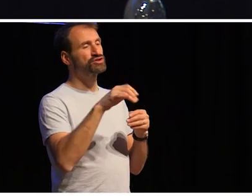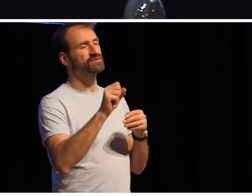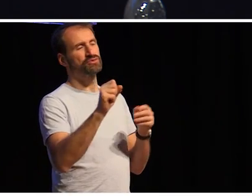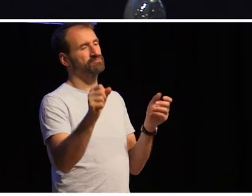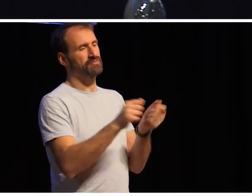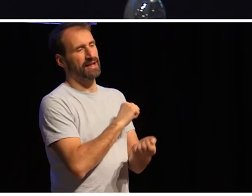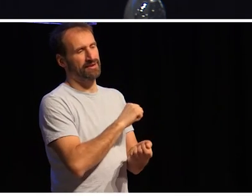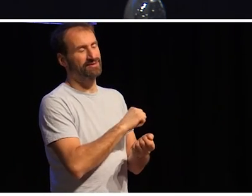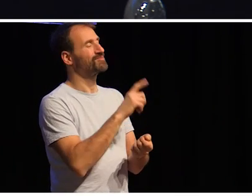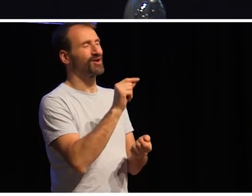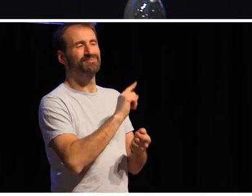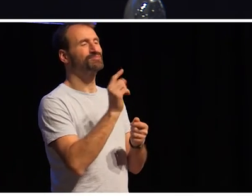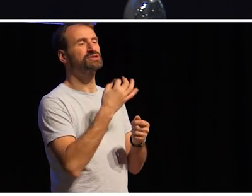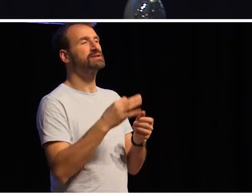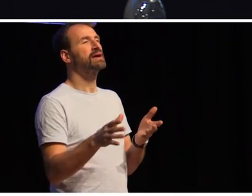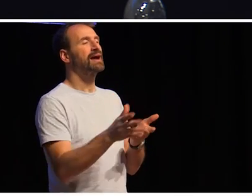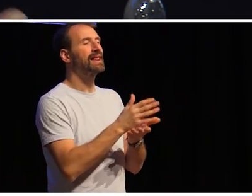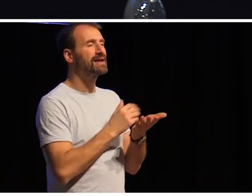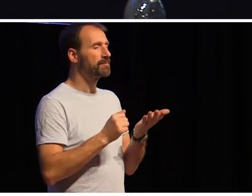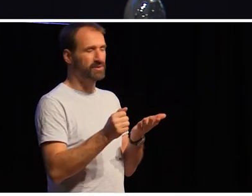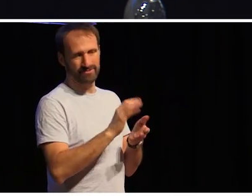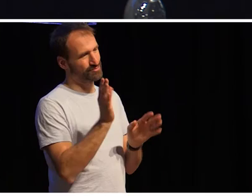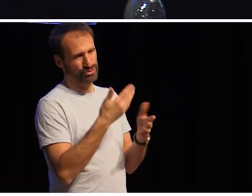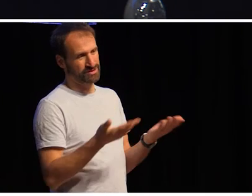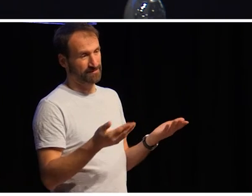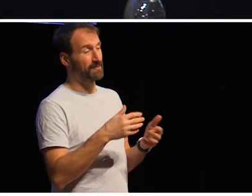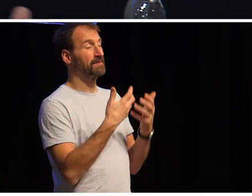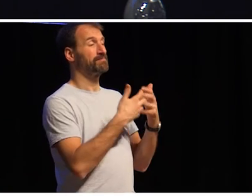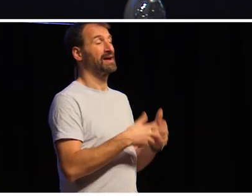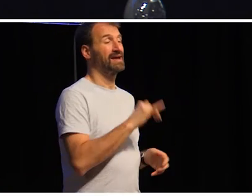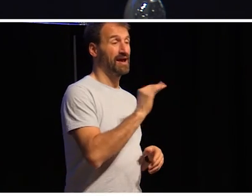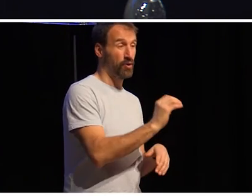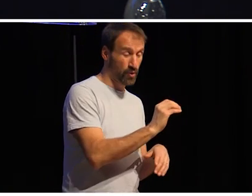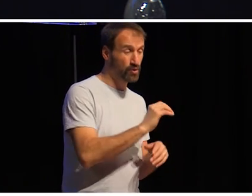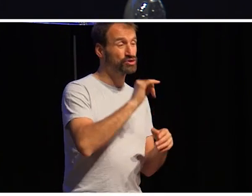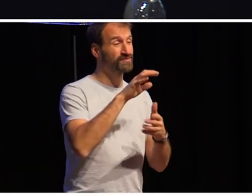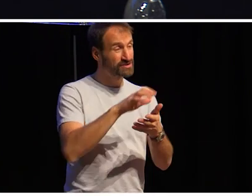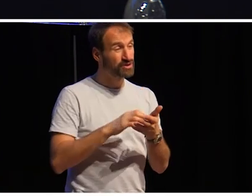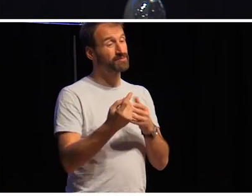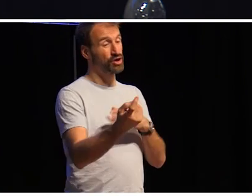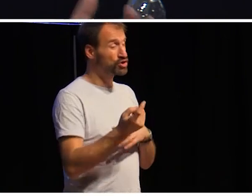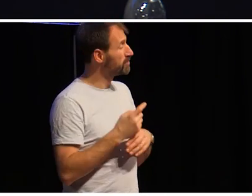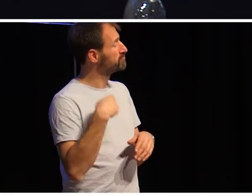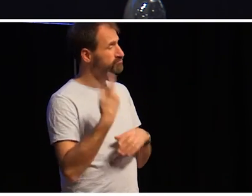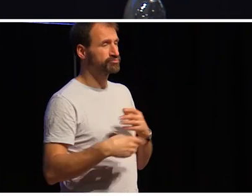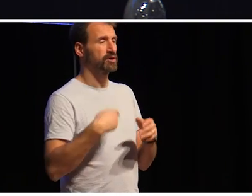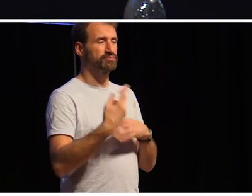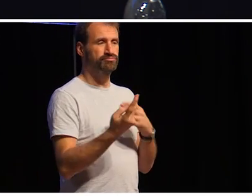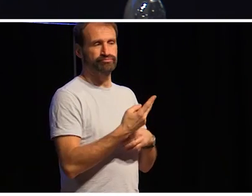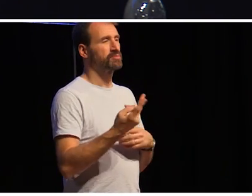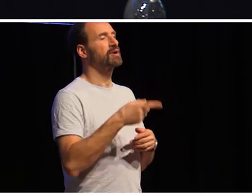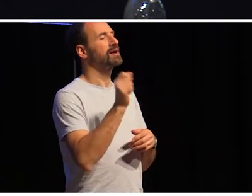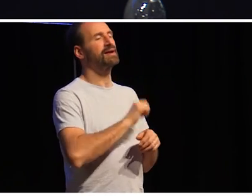In Machina.io, JavaScript can come and go. So you can start a new script every time, and the script can